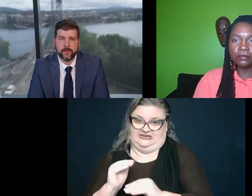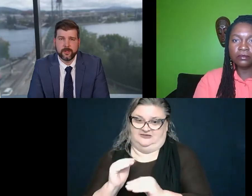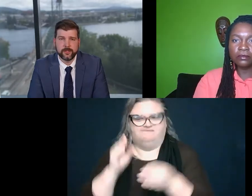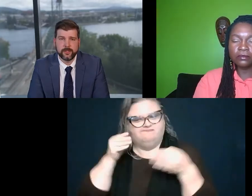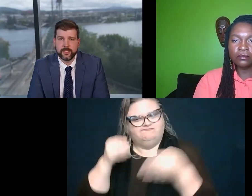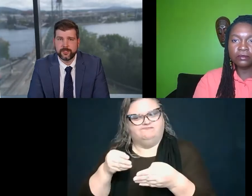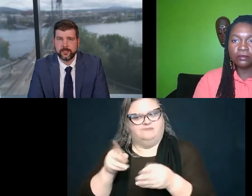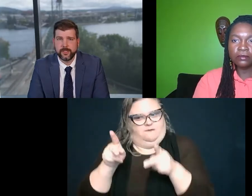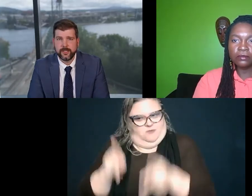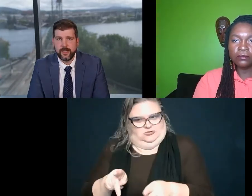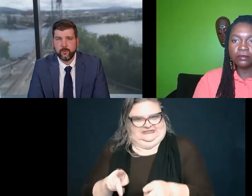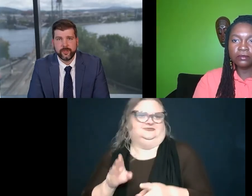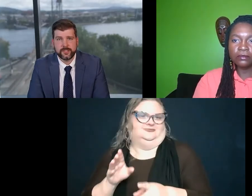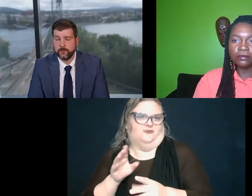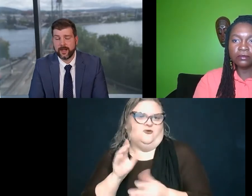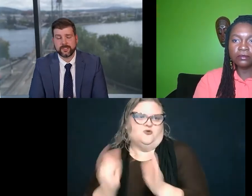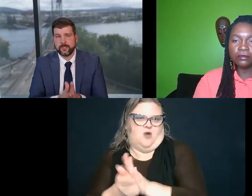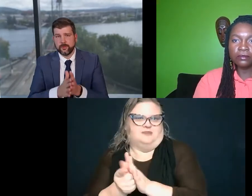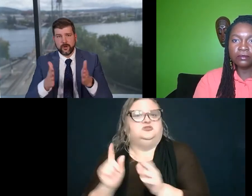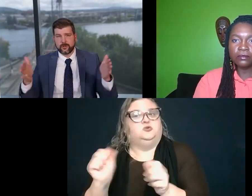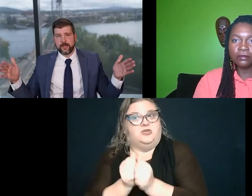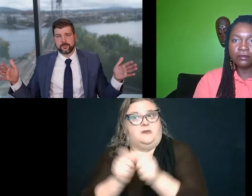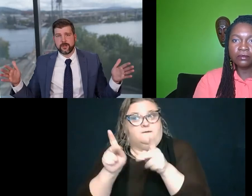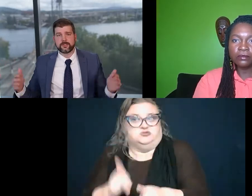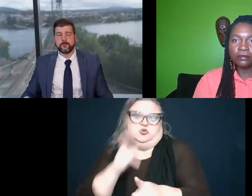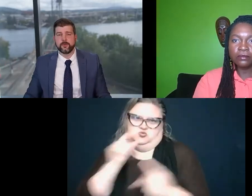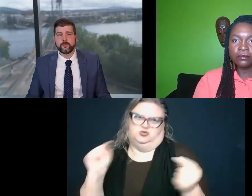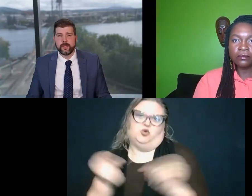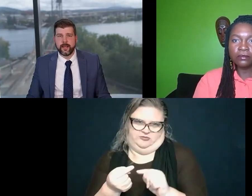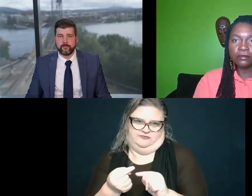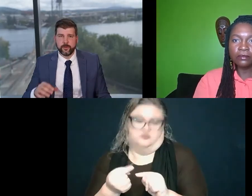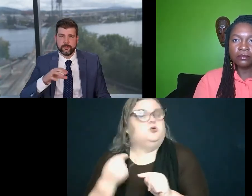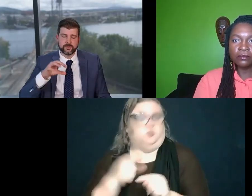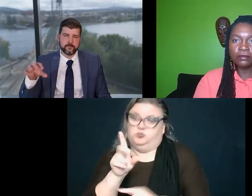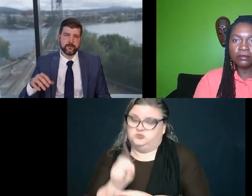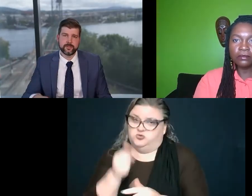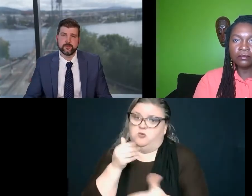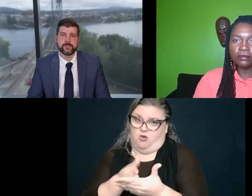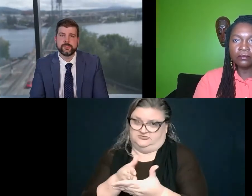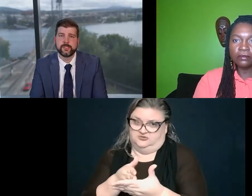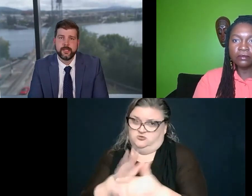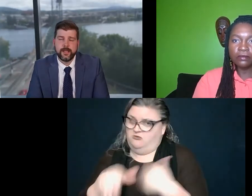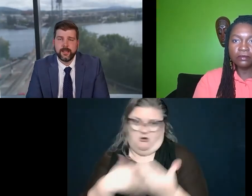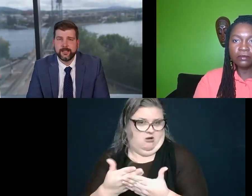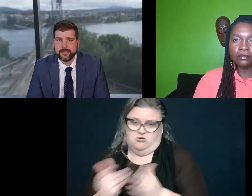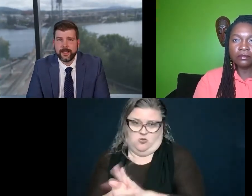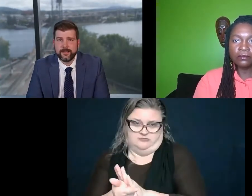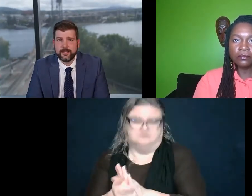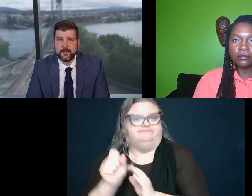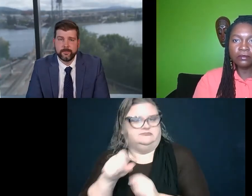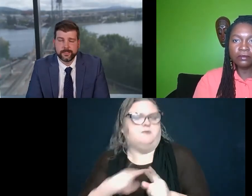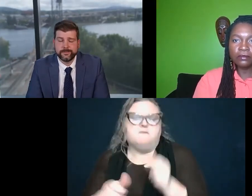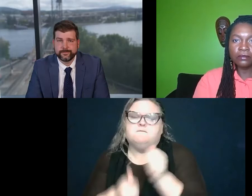people are hurt and injured. We do prosecute all crimes across the board, but I've put most of my resources into